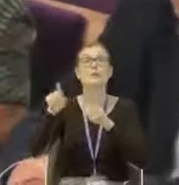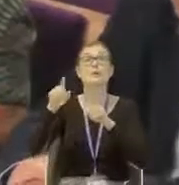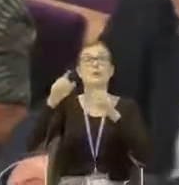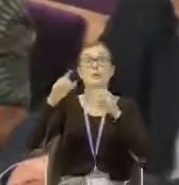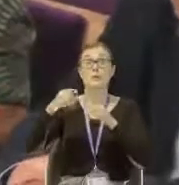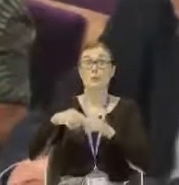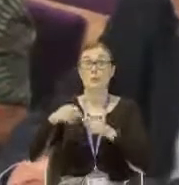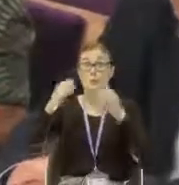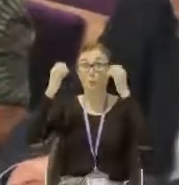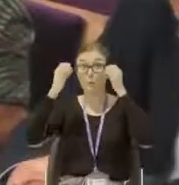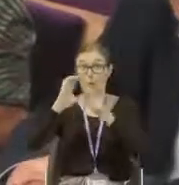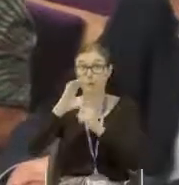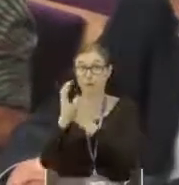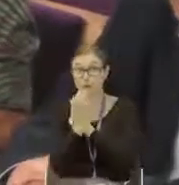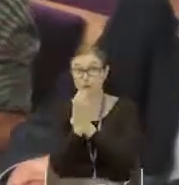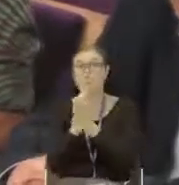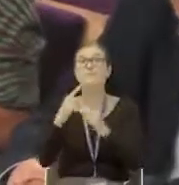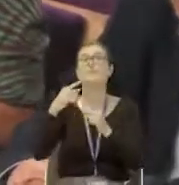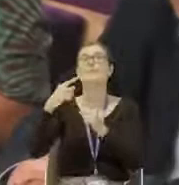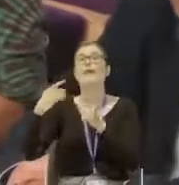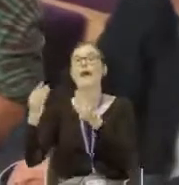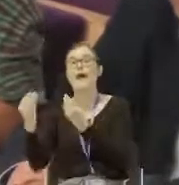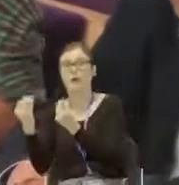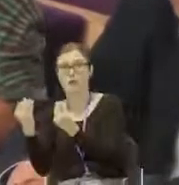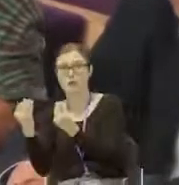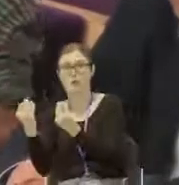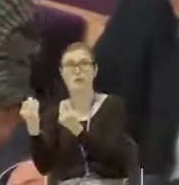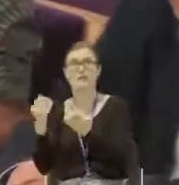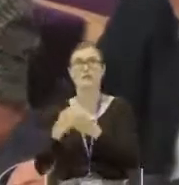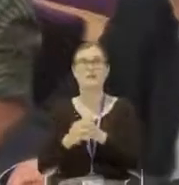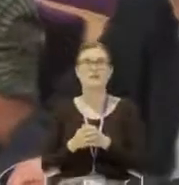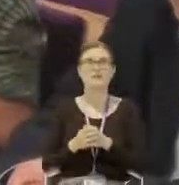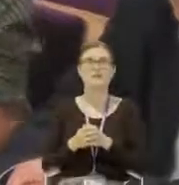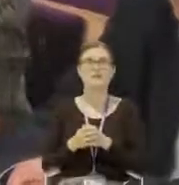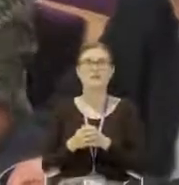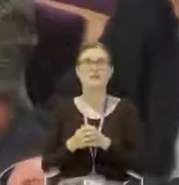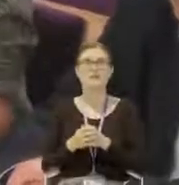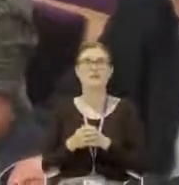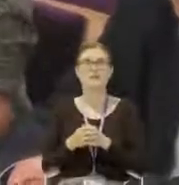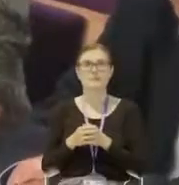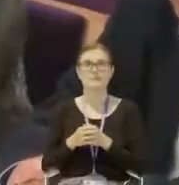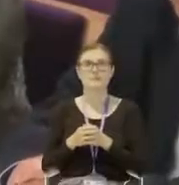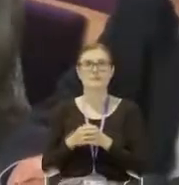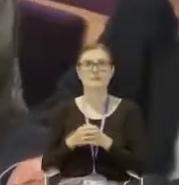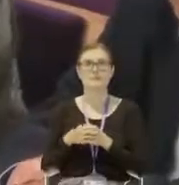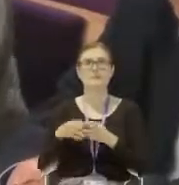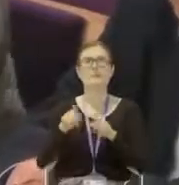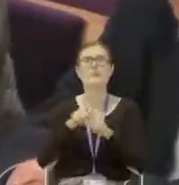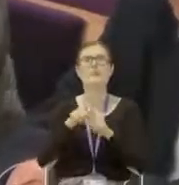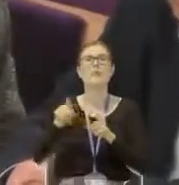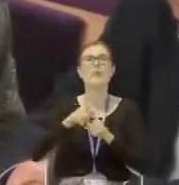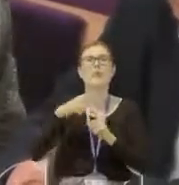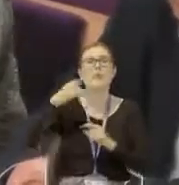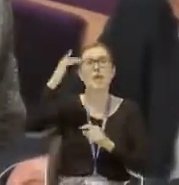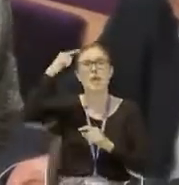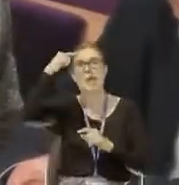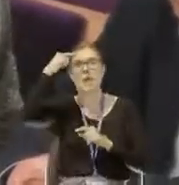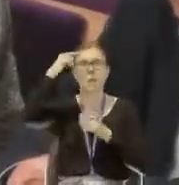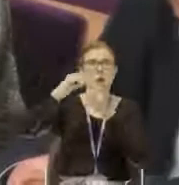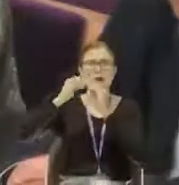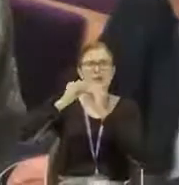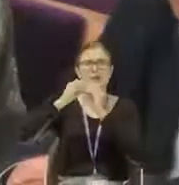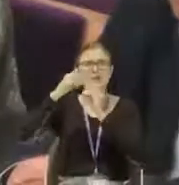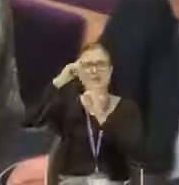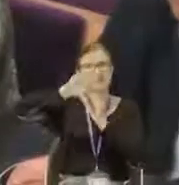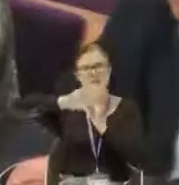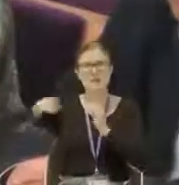systems of oppression and exclusion. I'd like to turn now to Khadija Ahmadi, the former